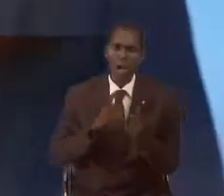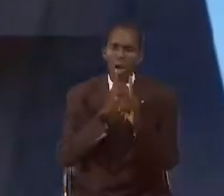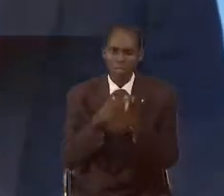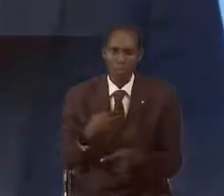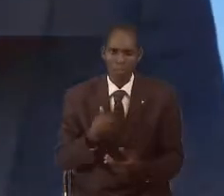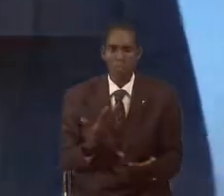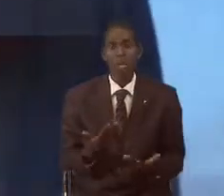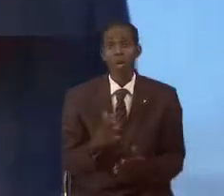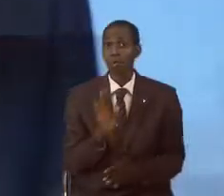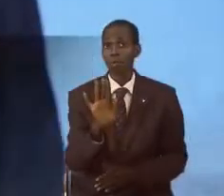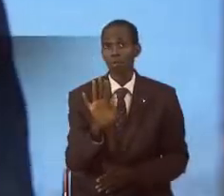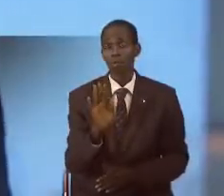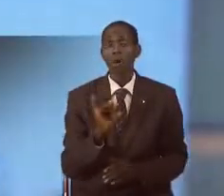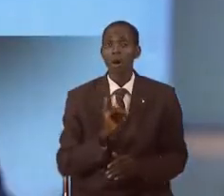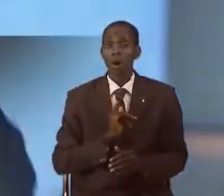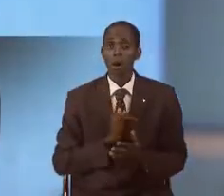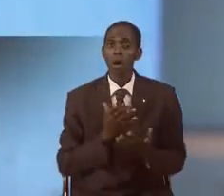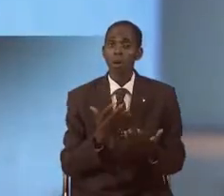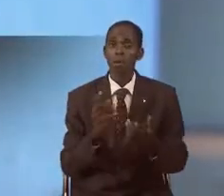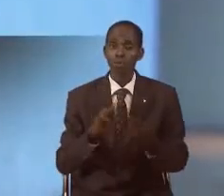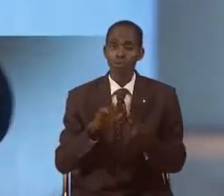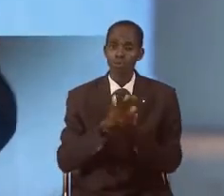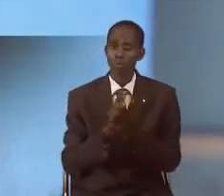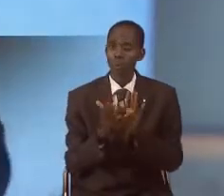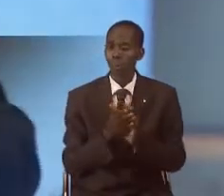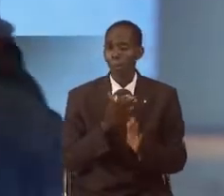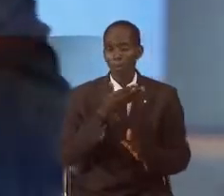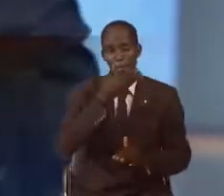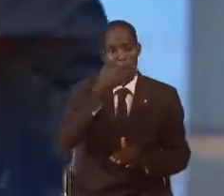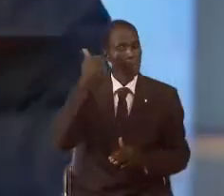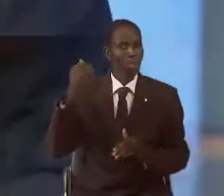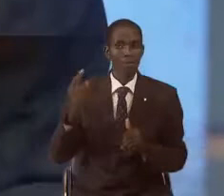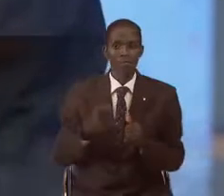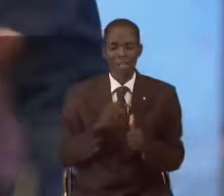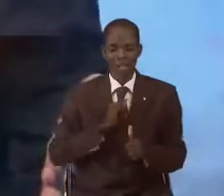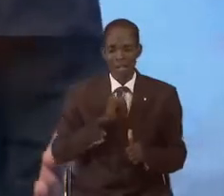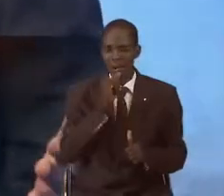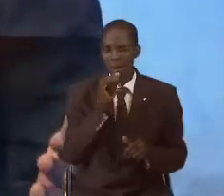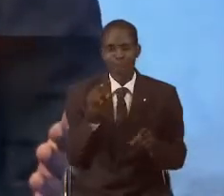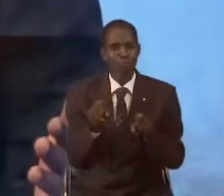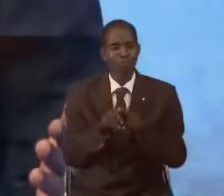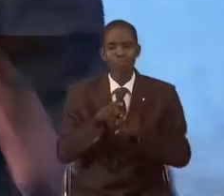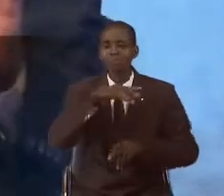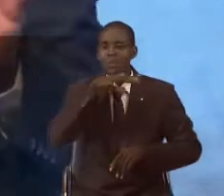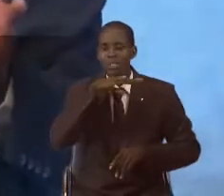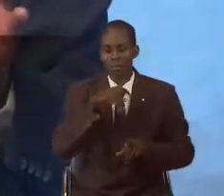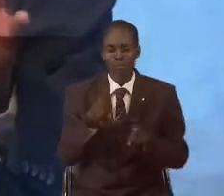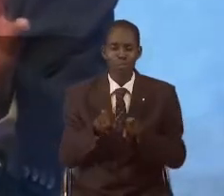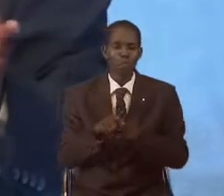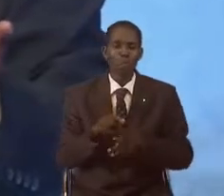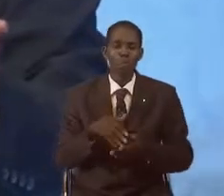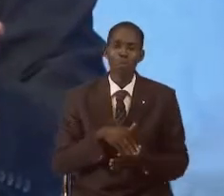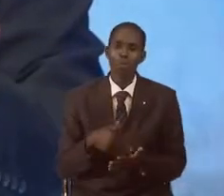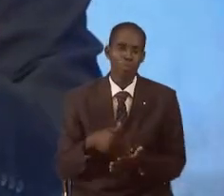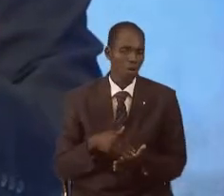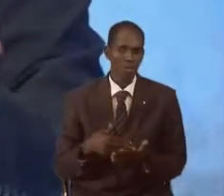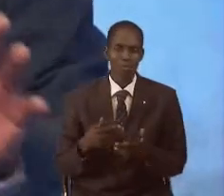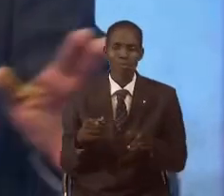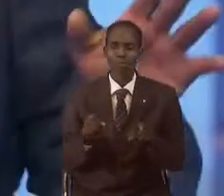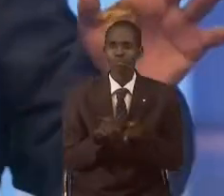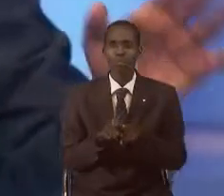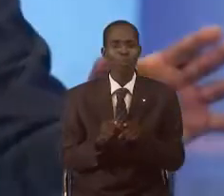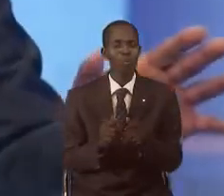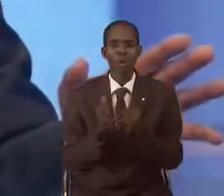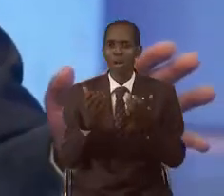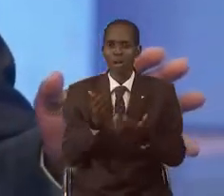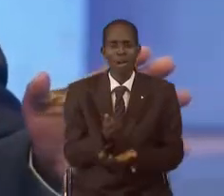to come to Christ? Oh, I want to become better first. I'm too dirty now.